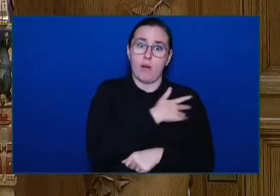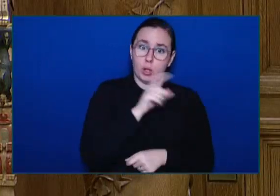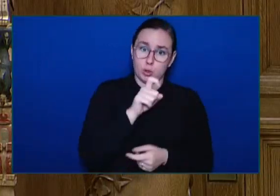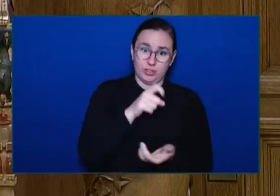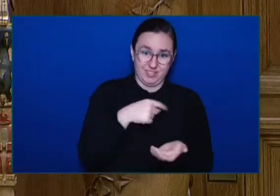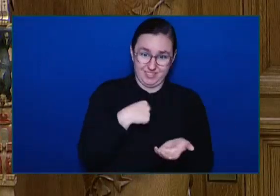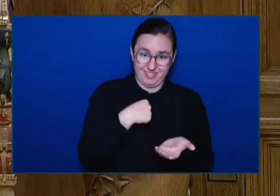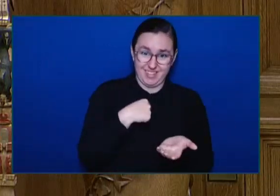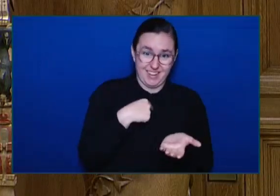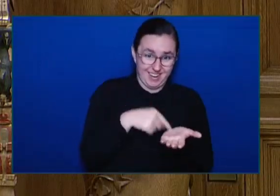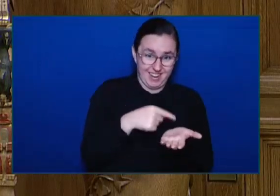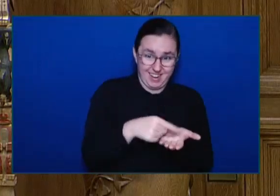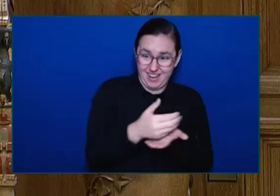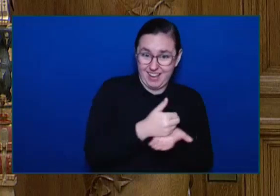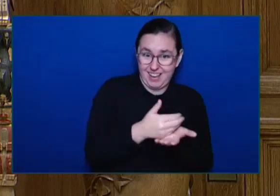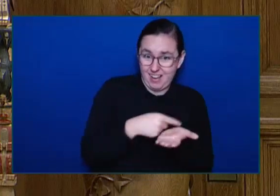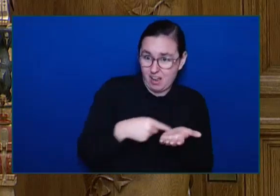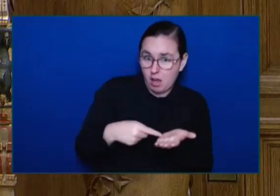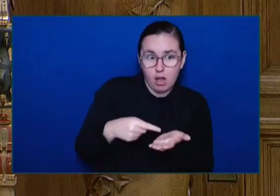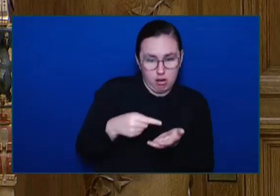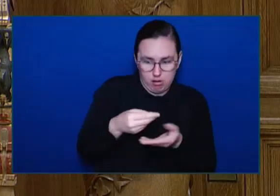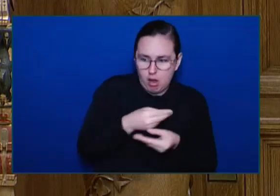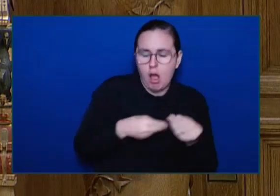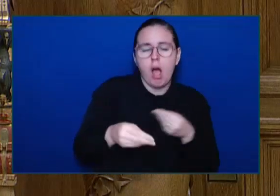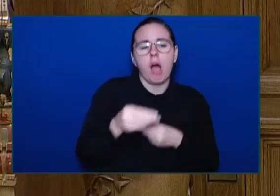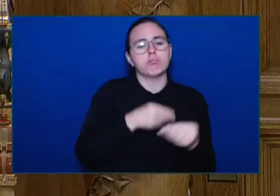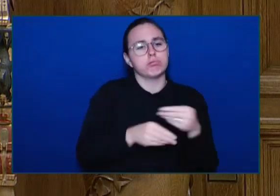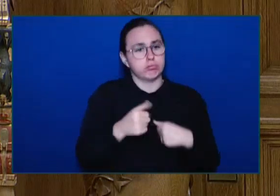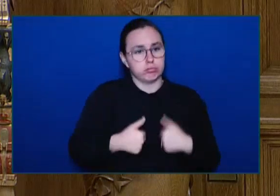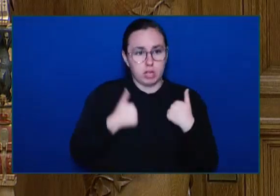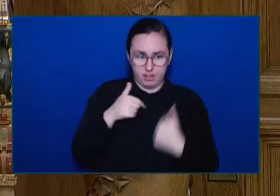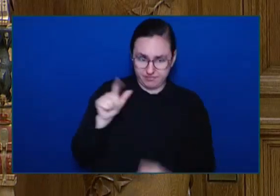Minister of Labour. Thank you.